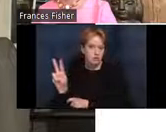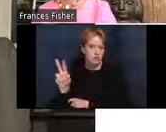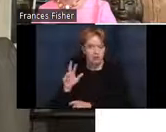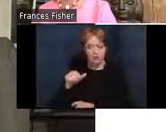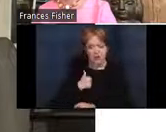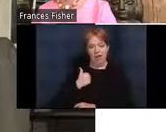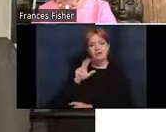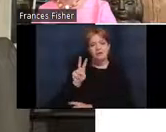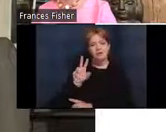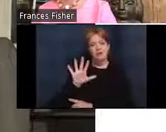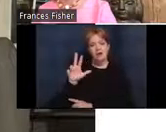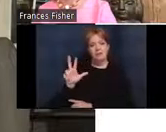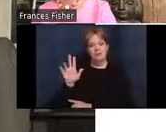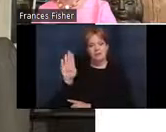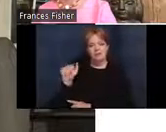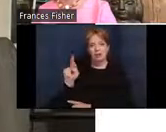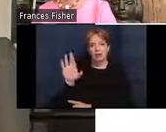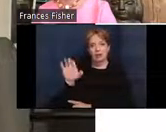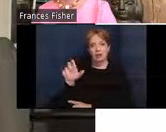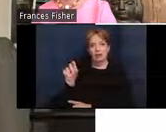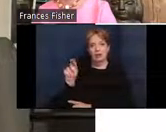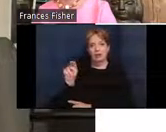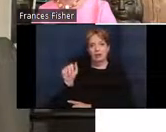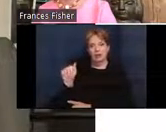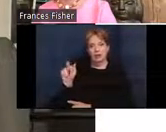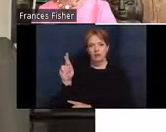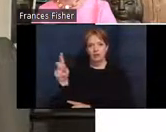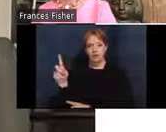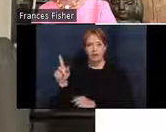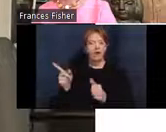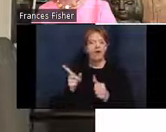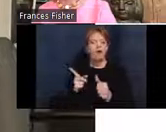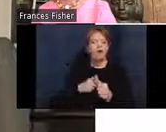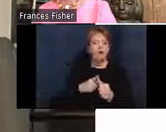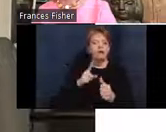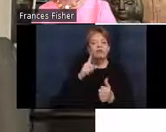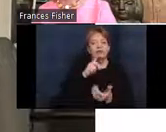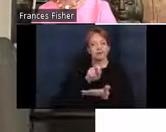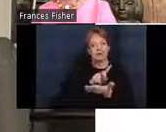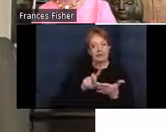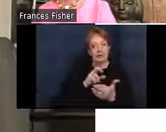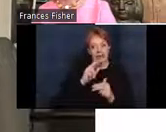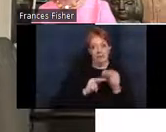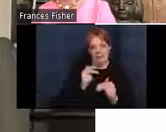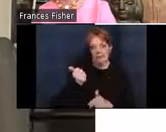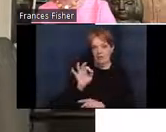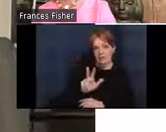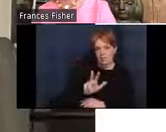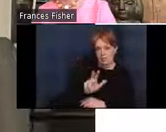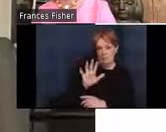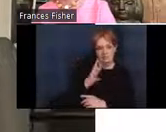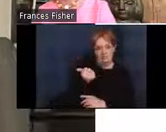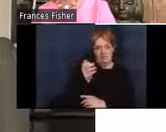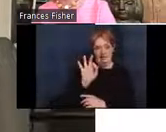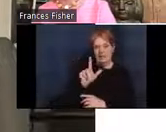Barcelona Road. It had originally been constructed and designed by Maurice Fascio in 1925. And when the Nortons bought